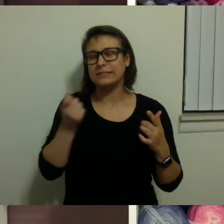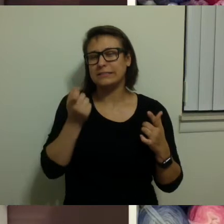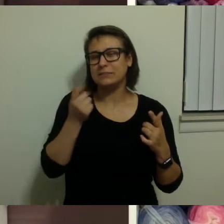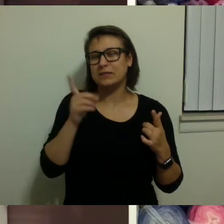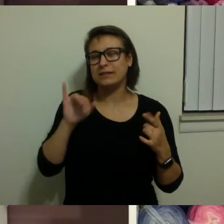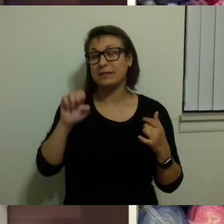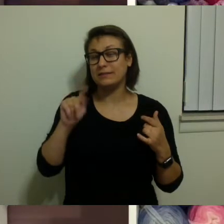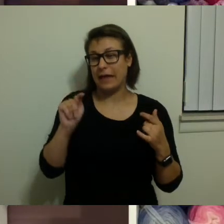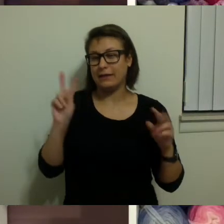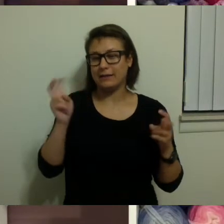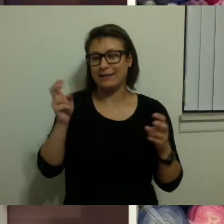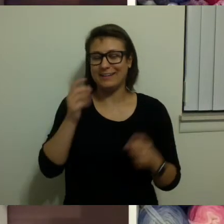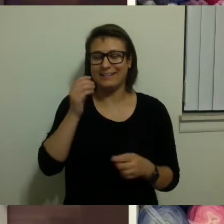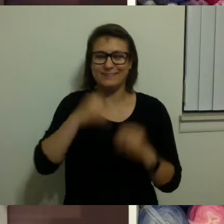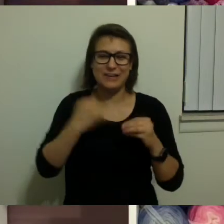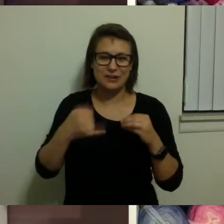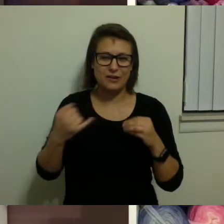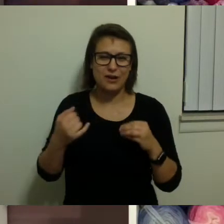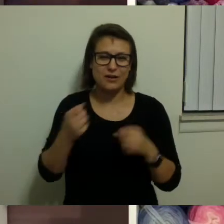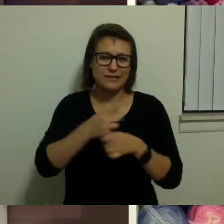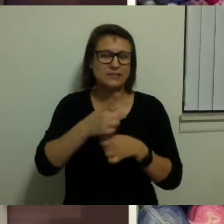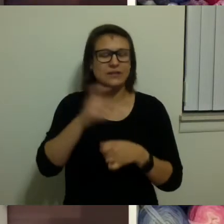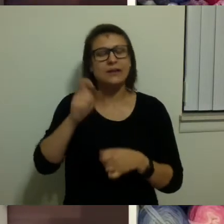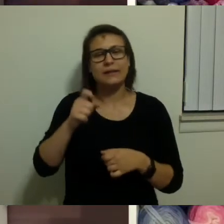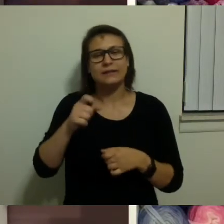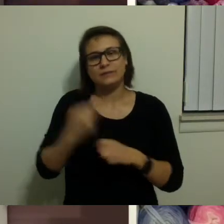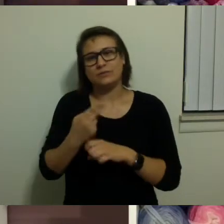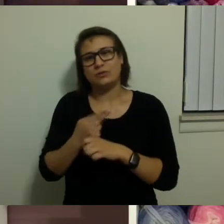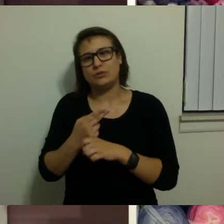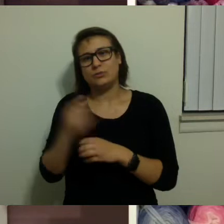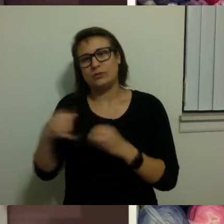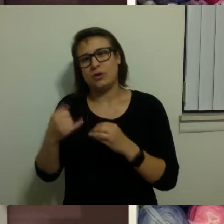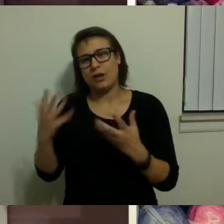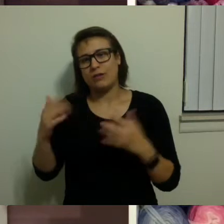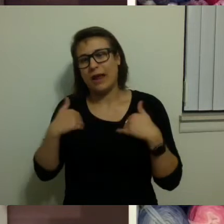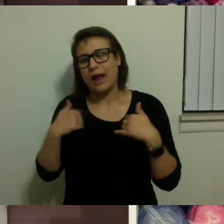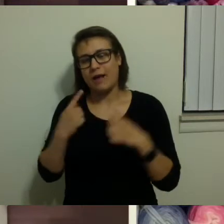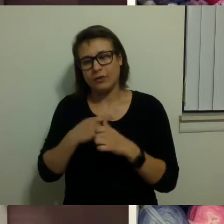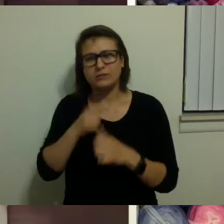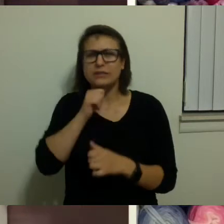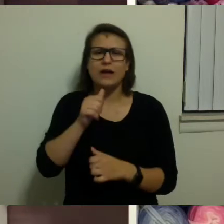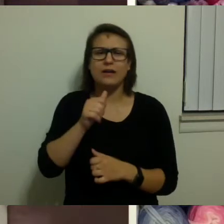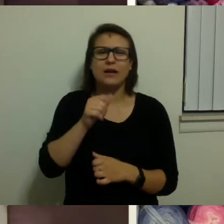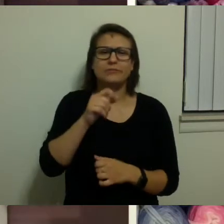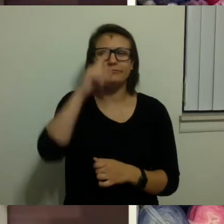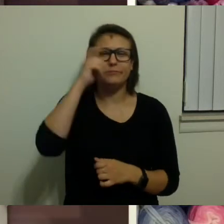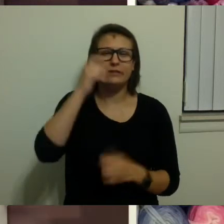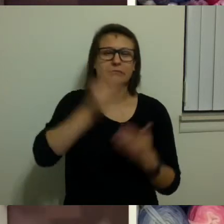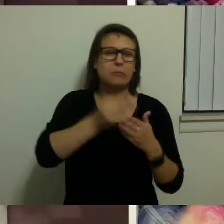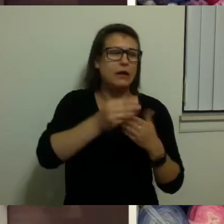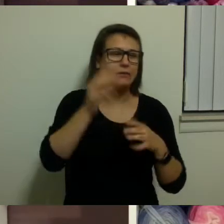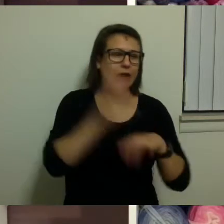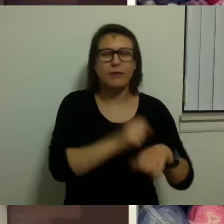yarn dieting next year. Just, I really do need to work through my stash. Not because of buying habits or